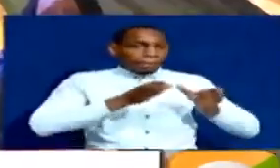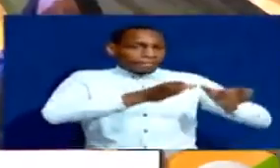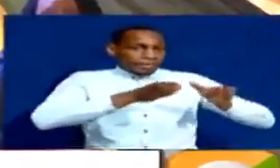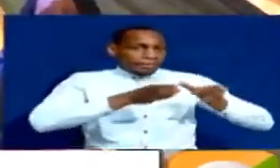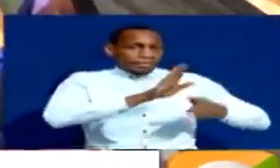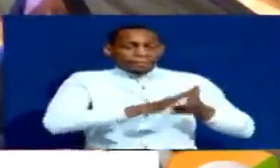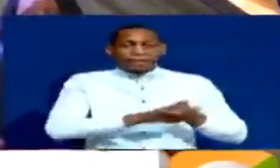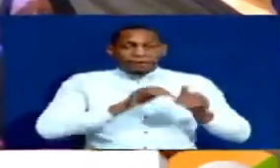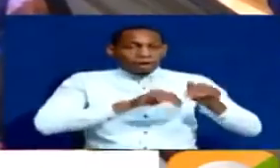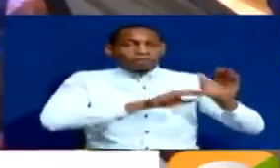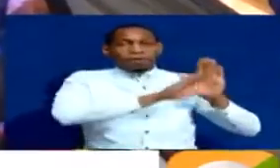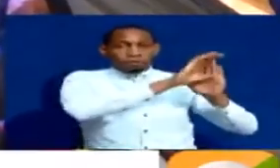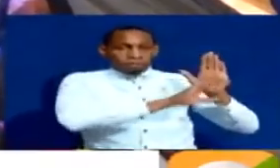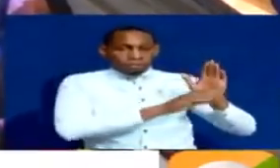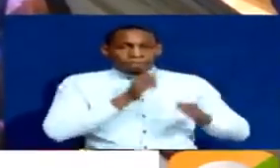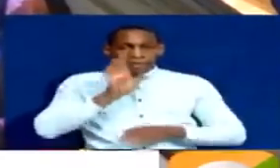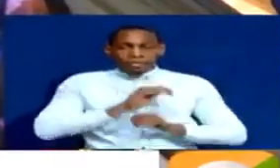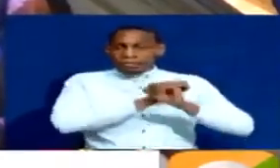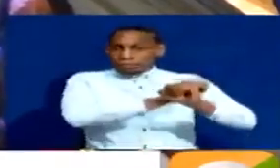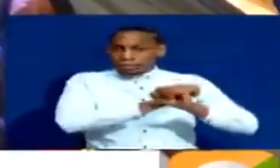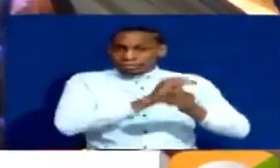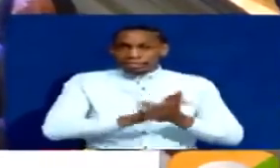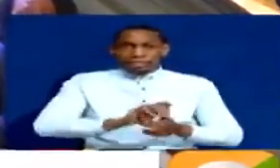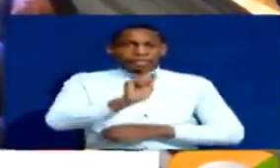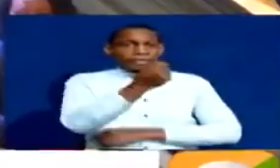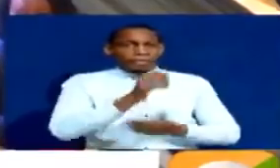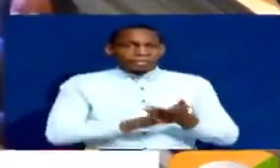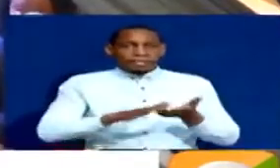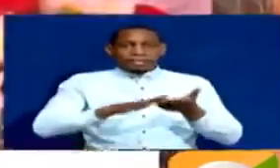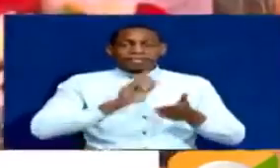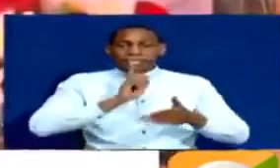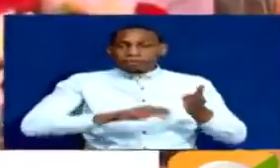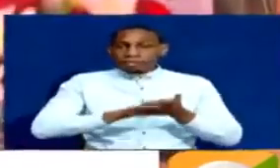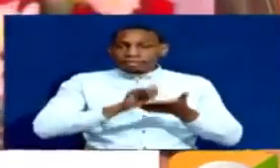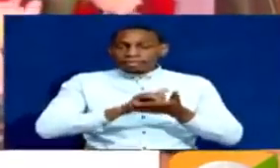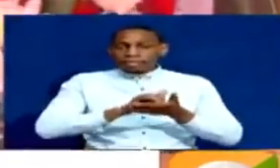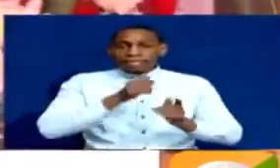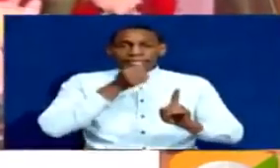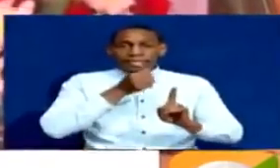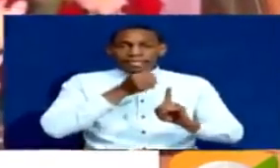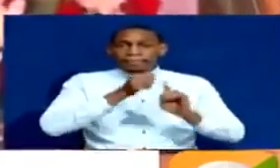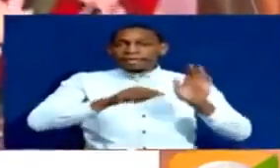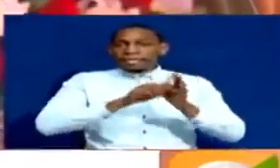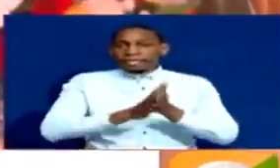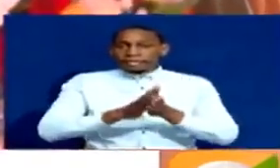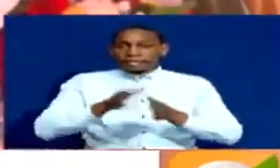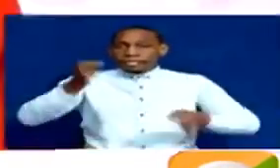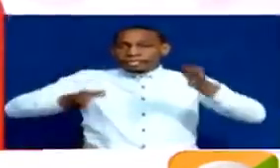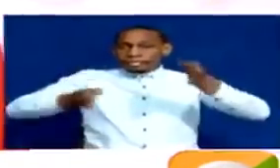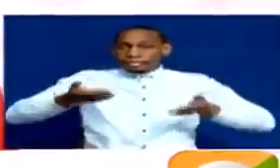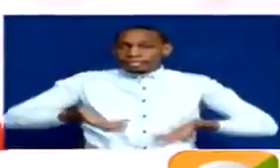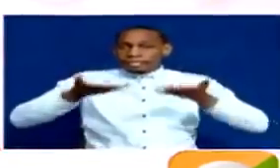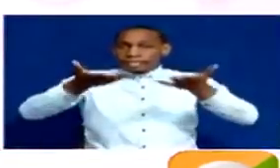mounts on him to obey the constitution he swore to protect. The president's grandstanding said to negatively impact the administration of